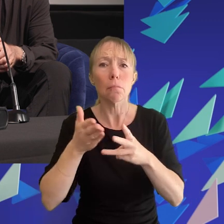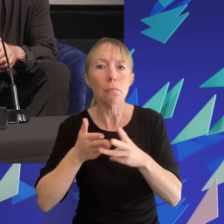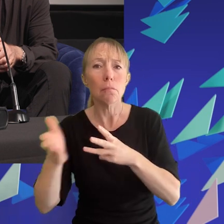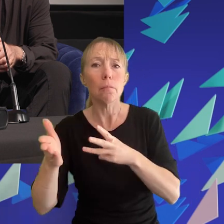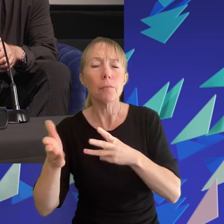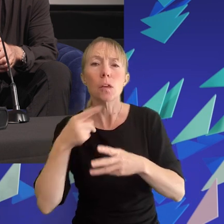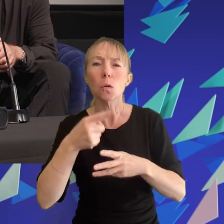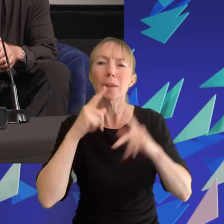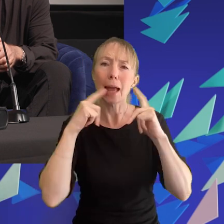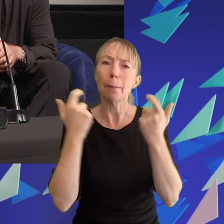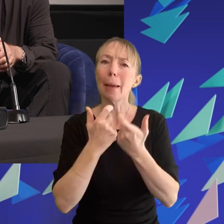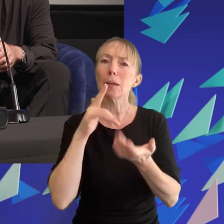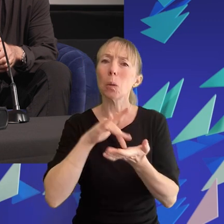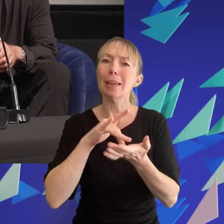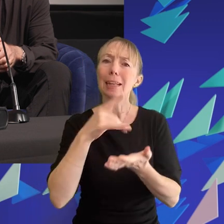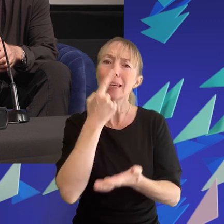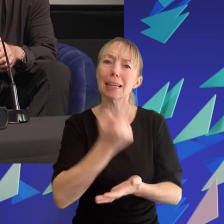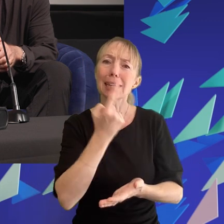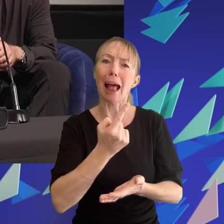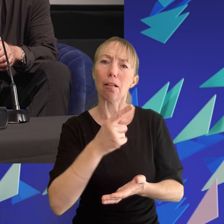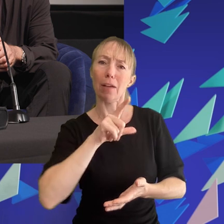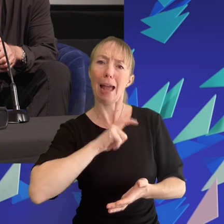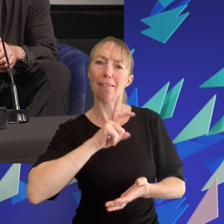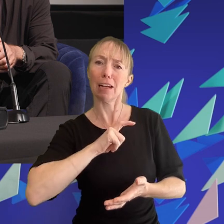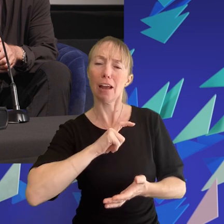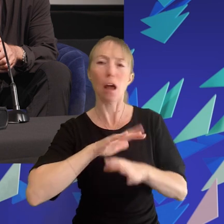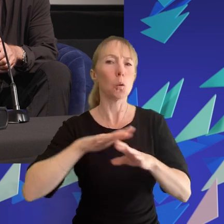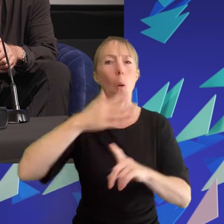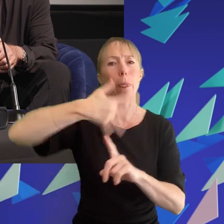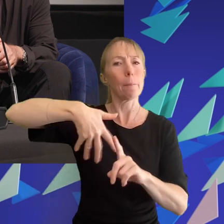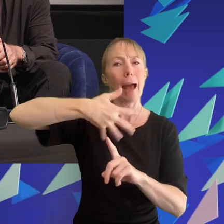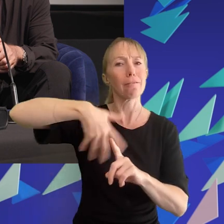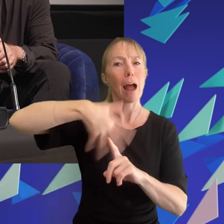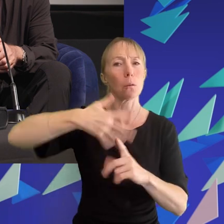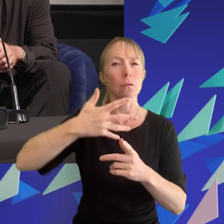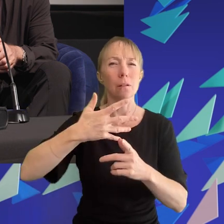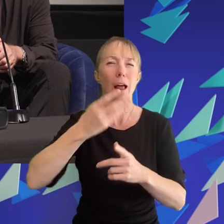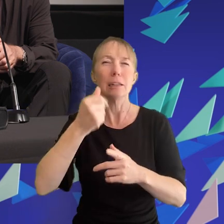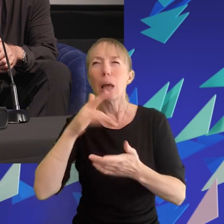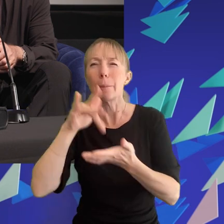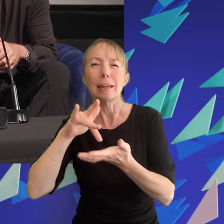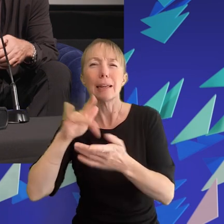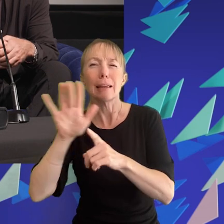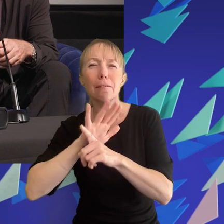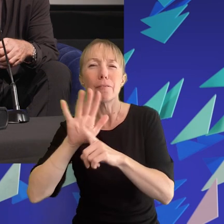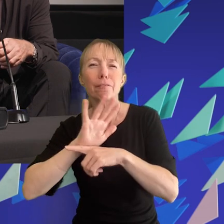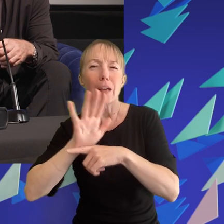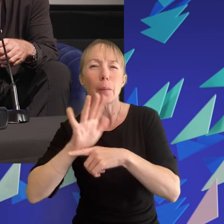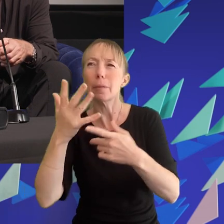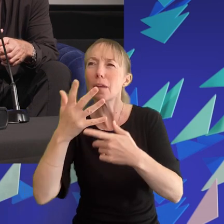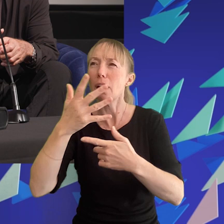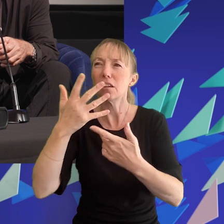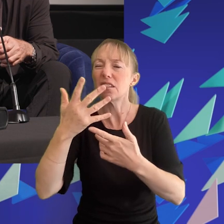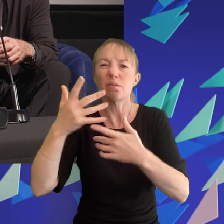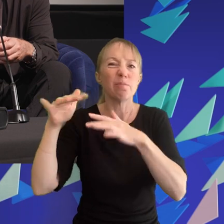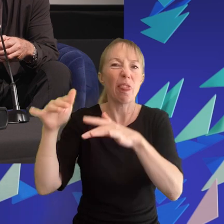Now, Mexico City is a character. It's not just a backdrop in the way that you look at some cities in films. Yeah, Mexico